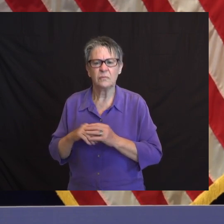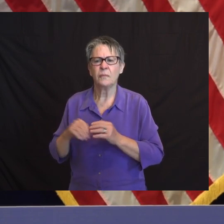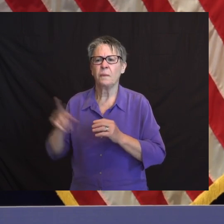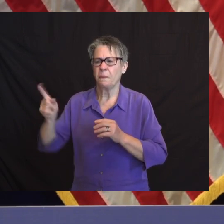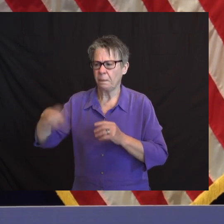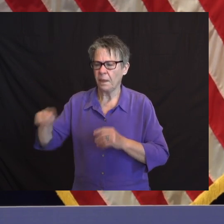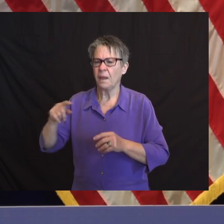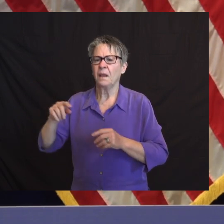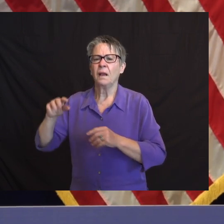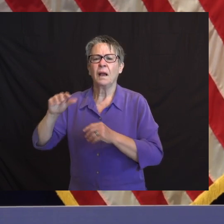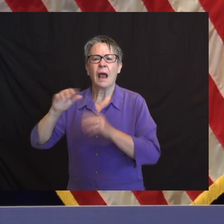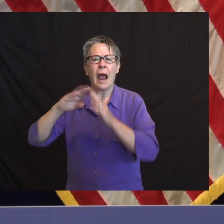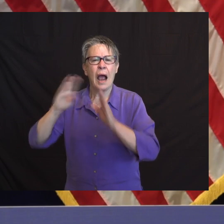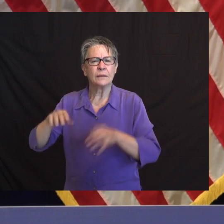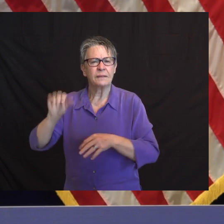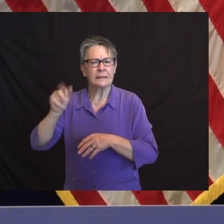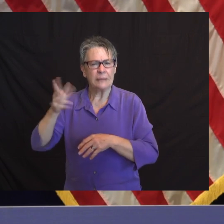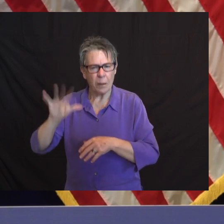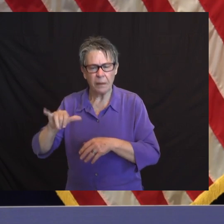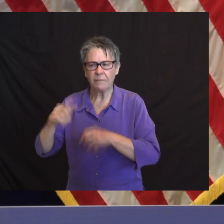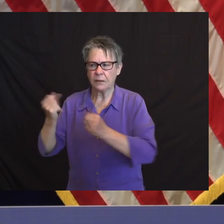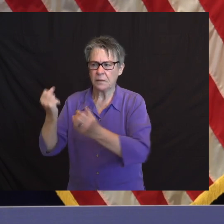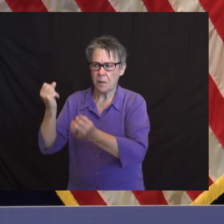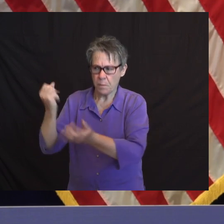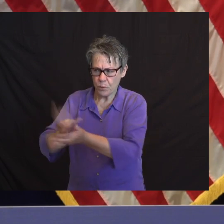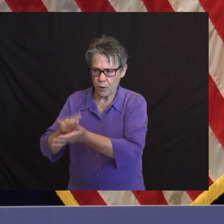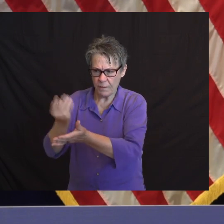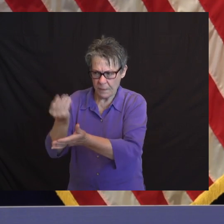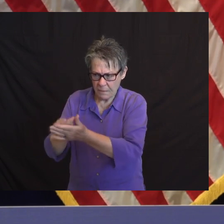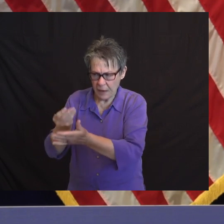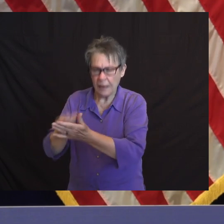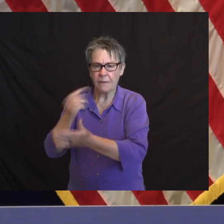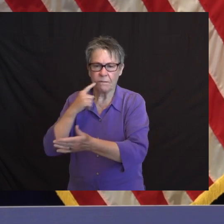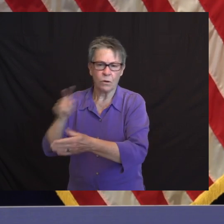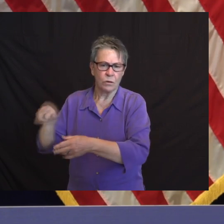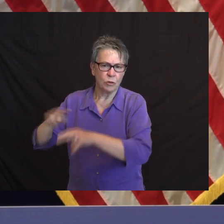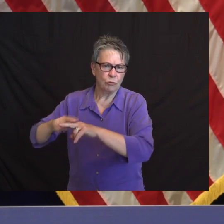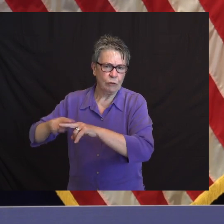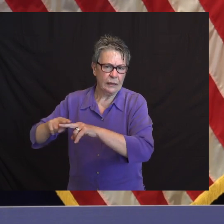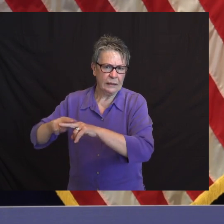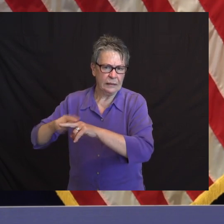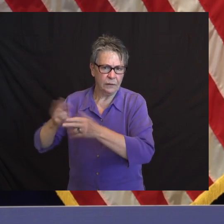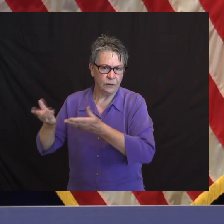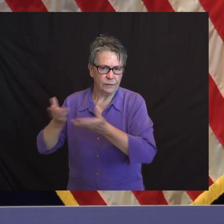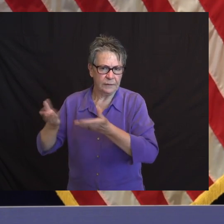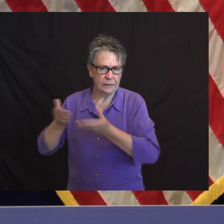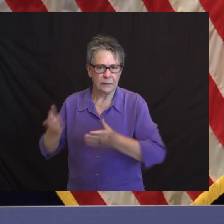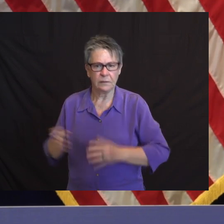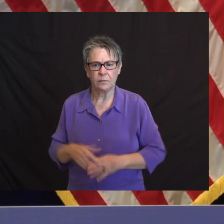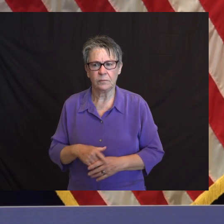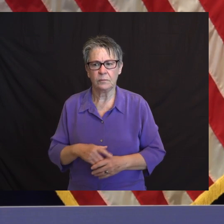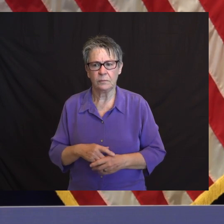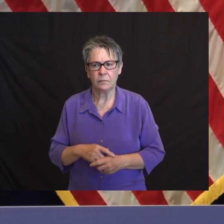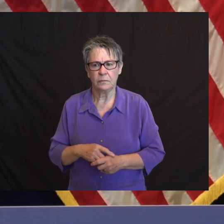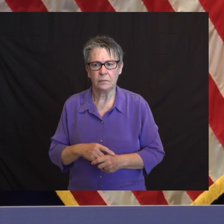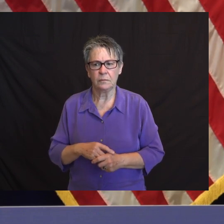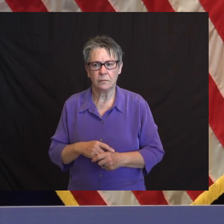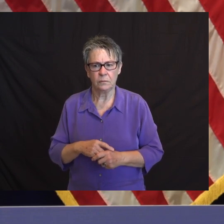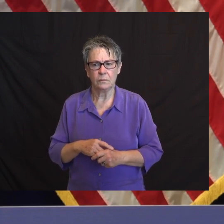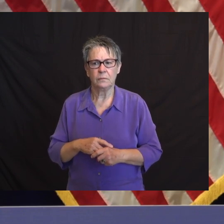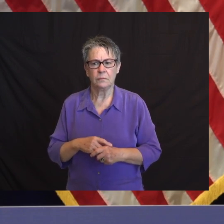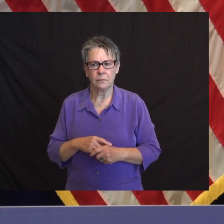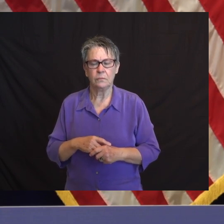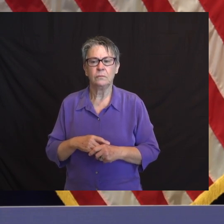noises coming out of the Senate. We need that to get over the goal line. And then even more importantly, we need the direct federal